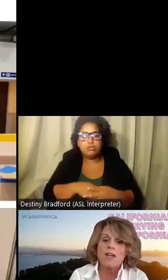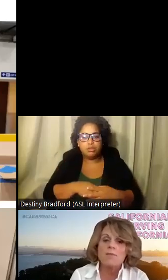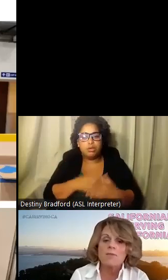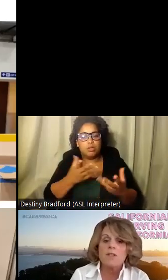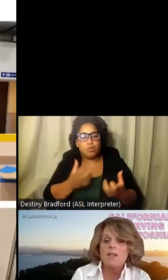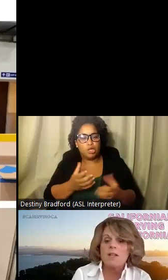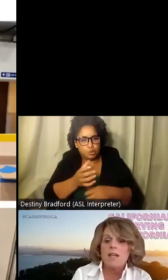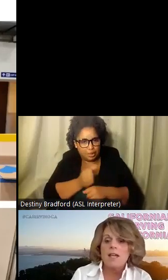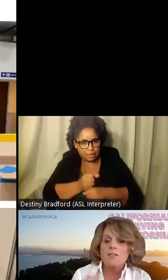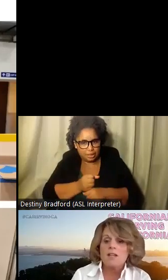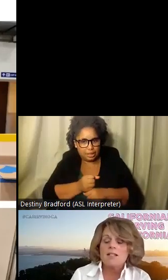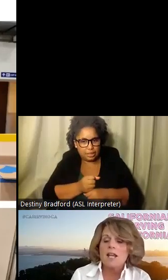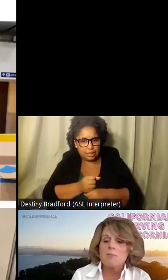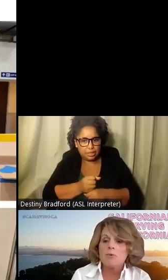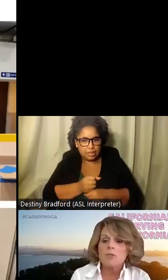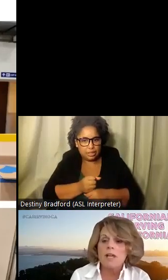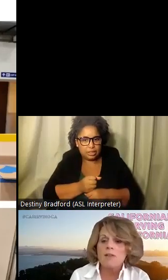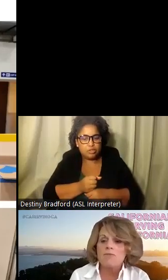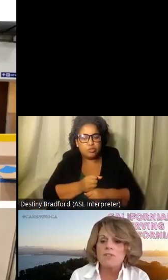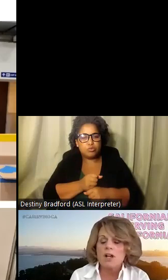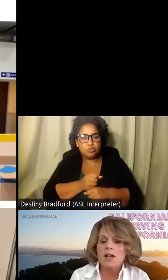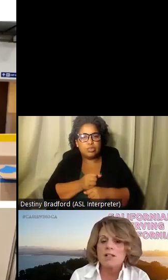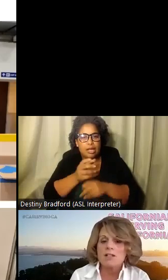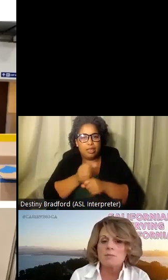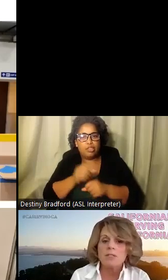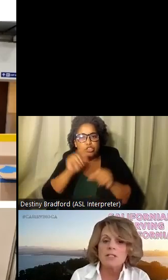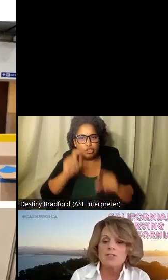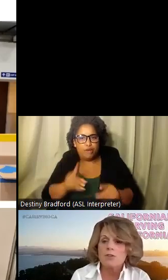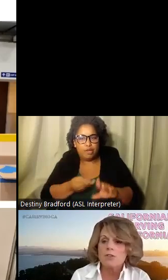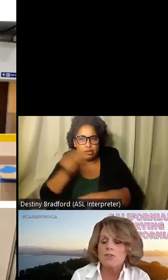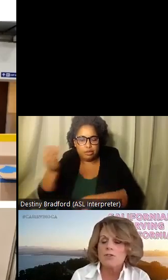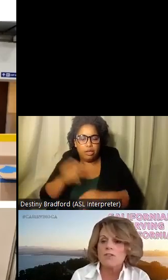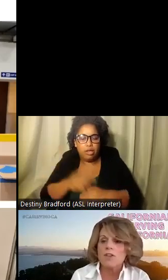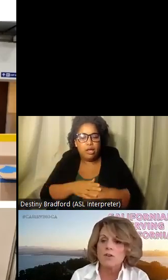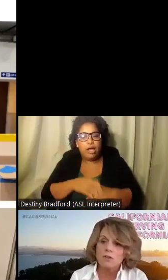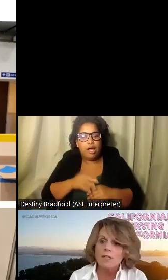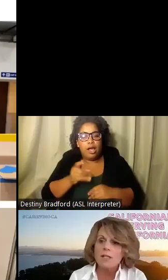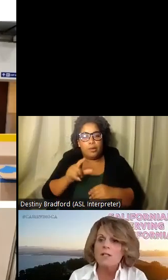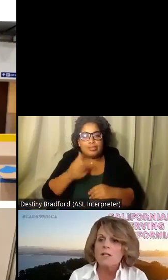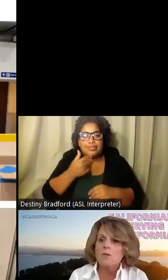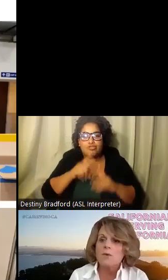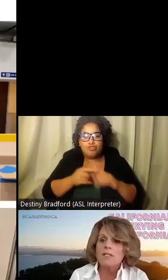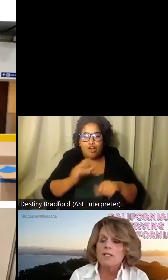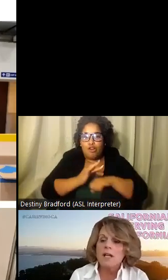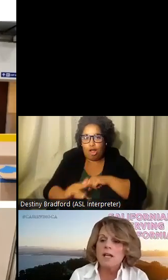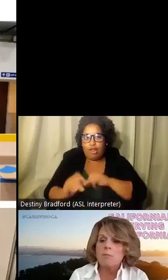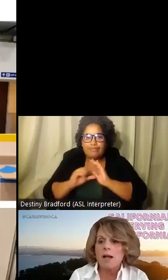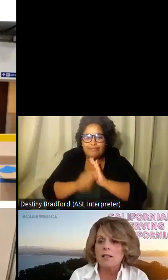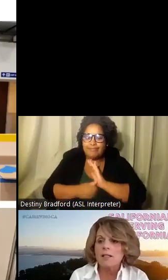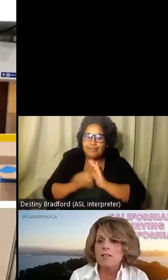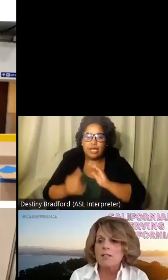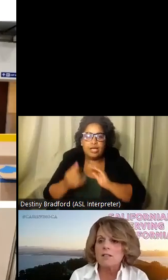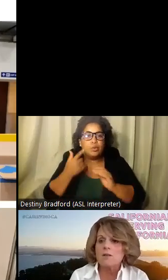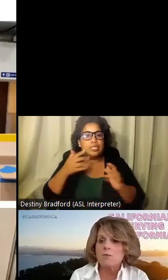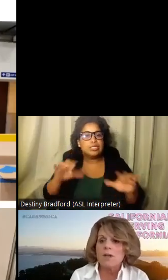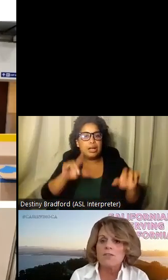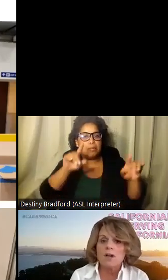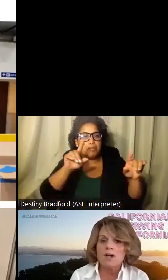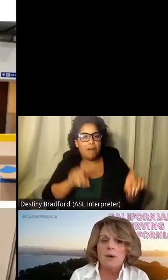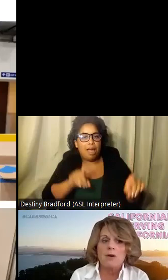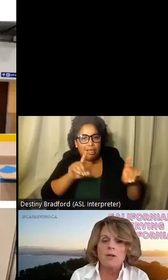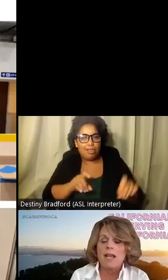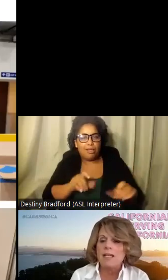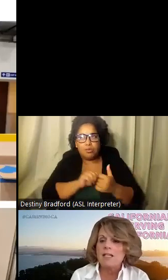the survey. And as April emphasized, please start the survey early. We did a pilot